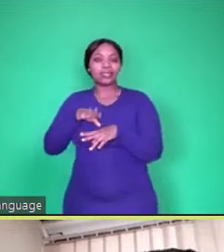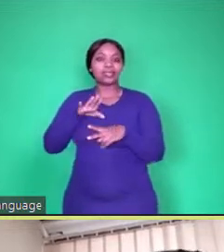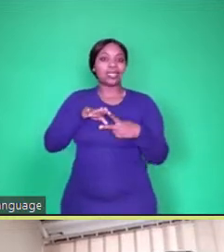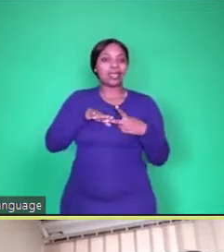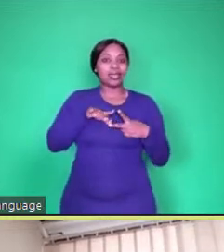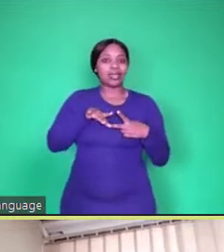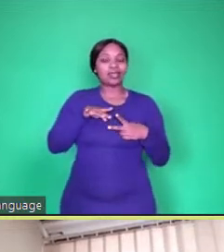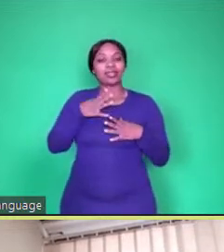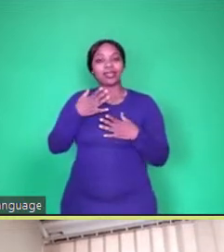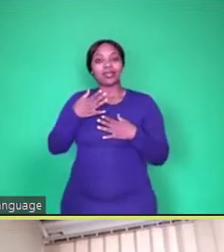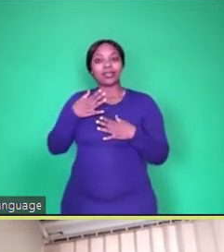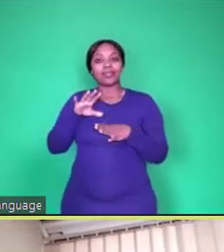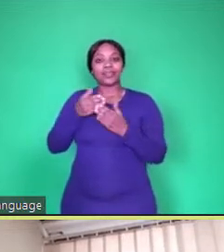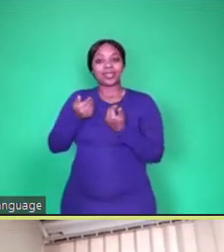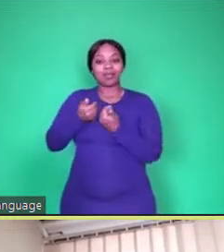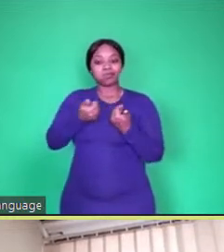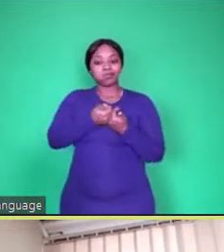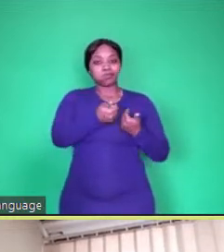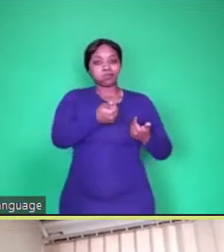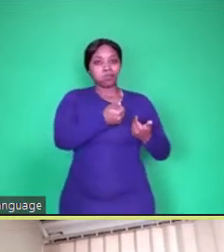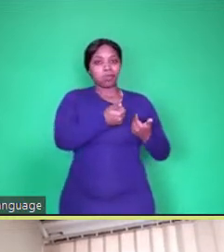Could I go to the other slide?